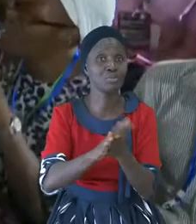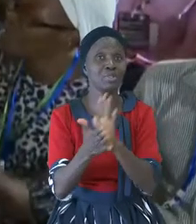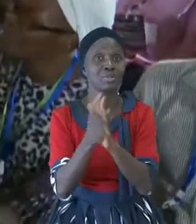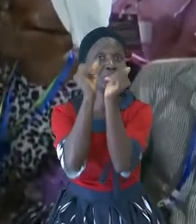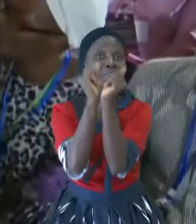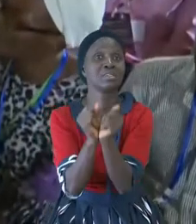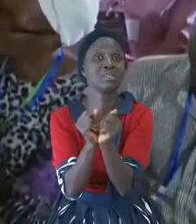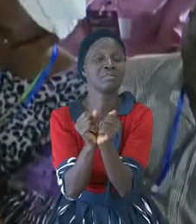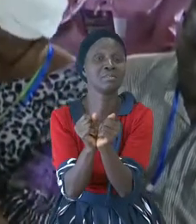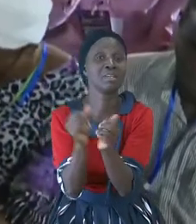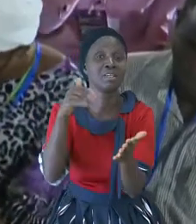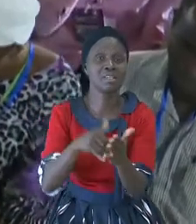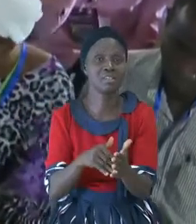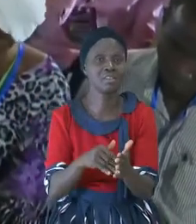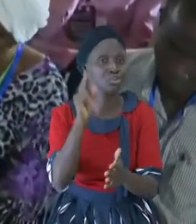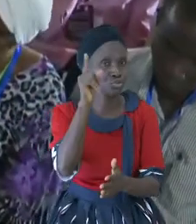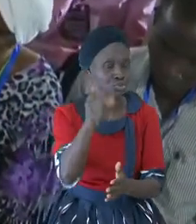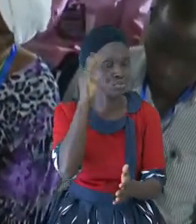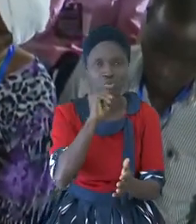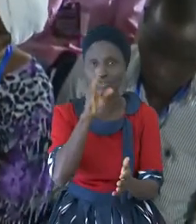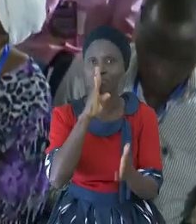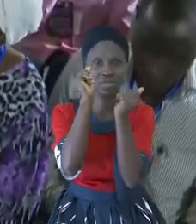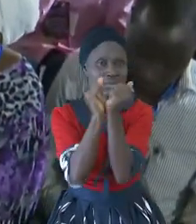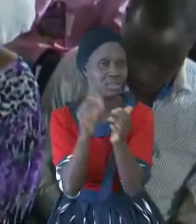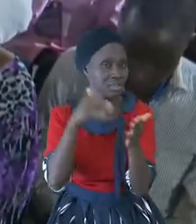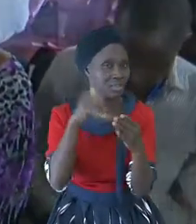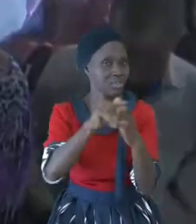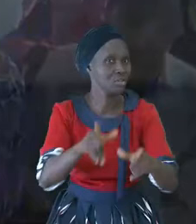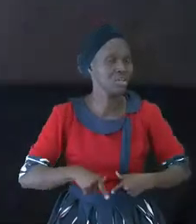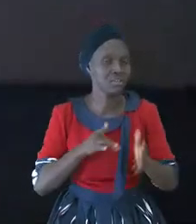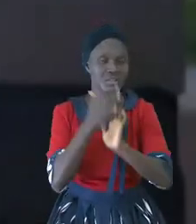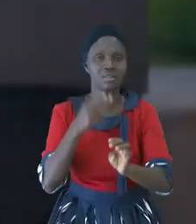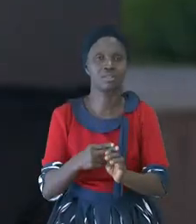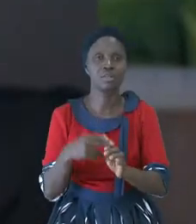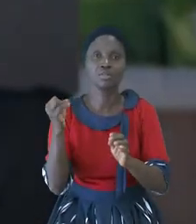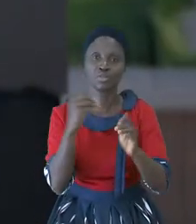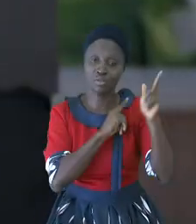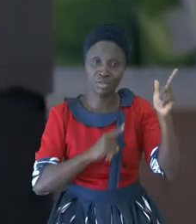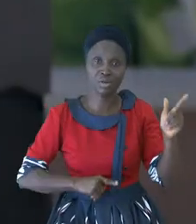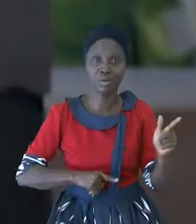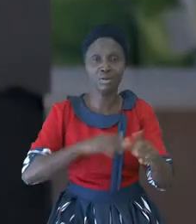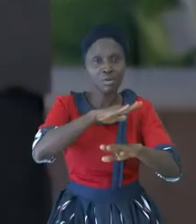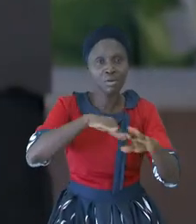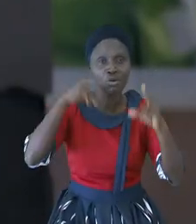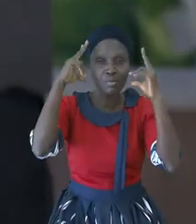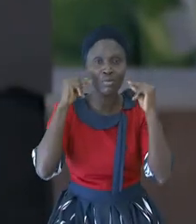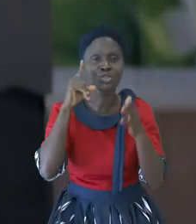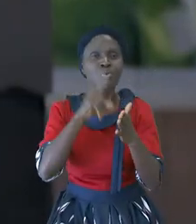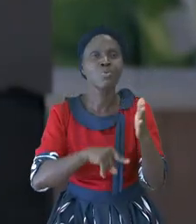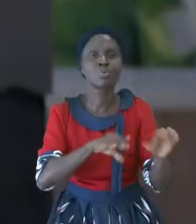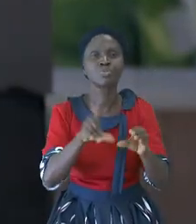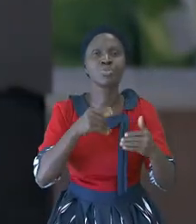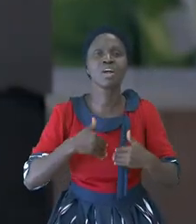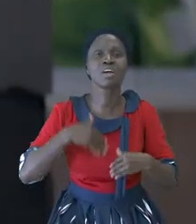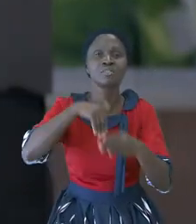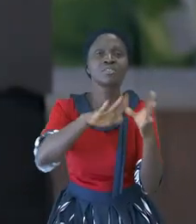And then the Lord said, Moses, what's that in your hand? And he said, a rod. Why are you crying